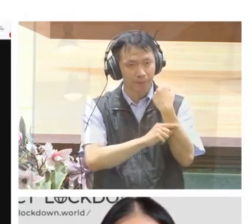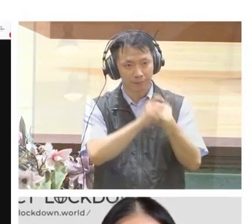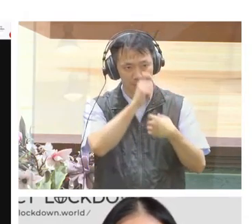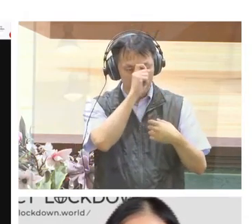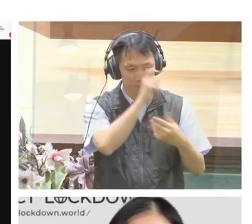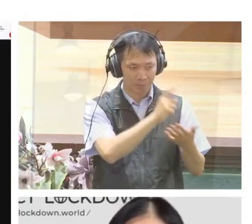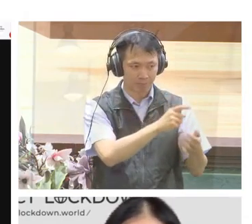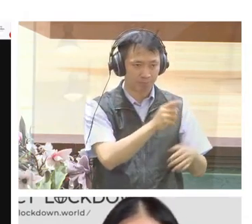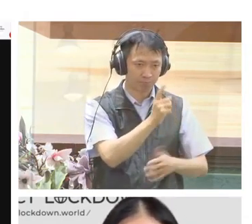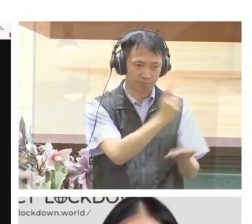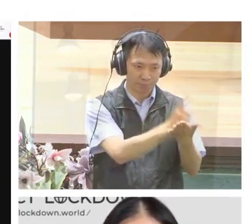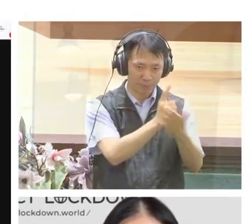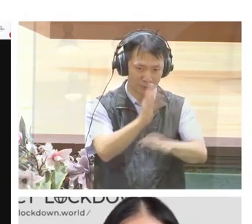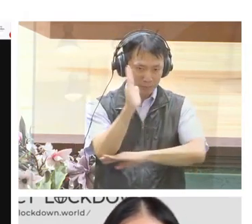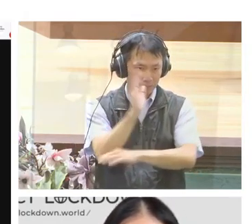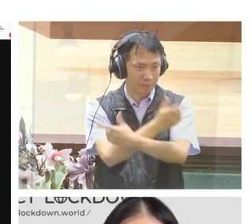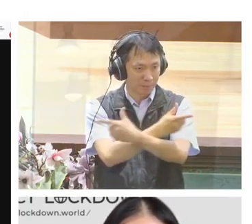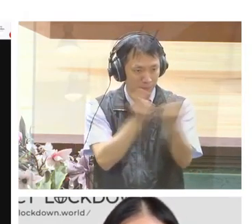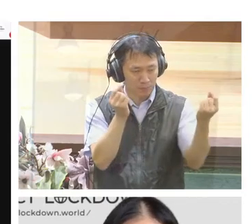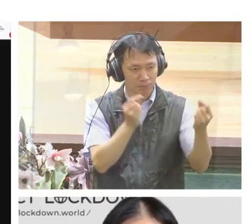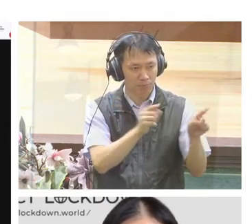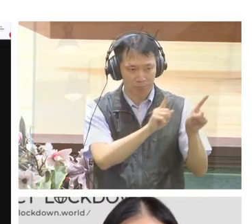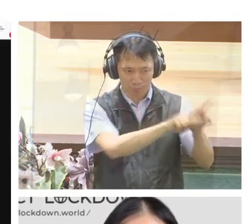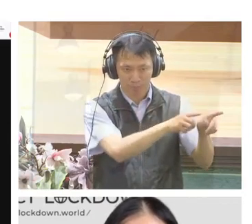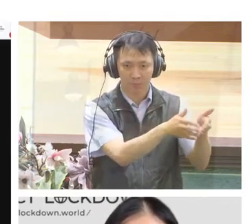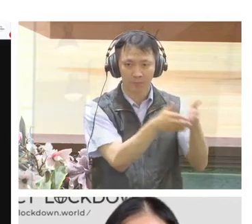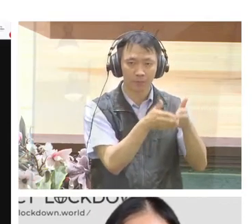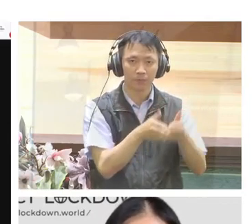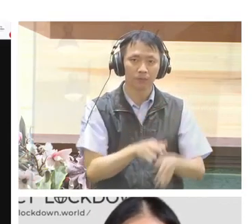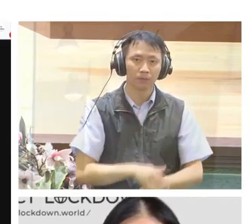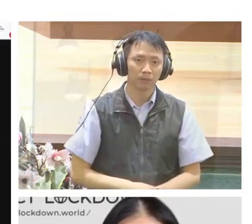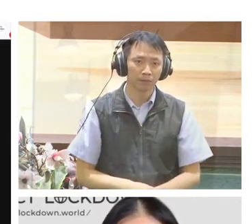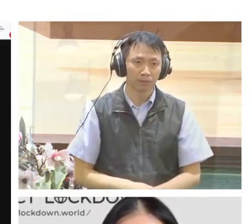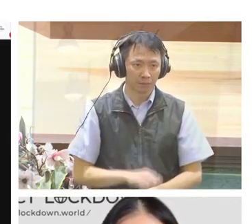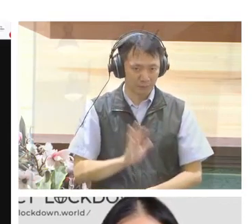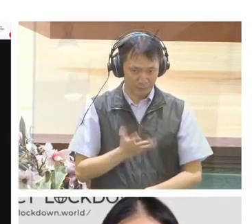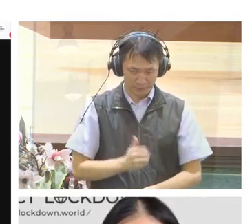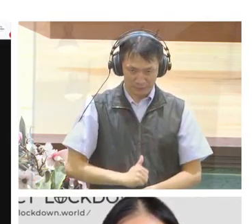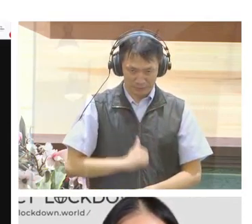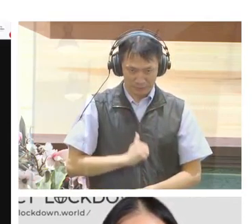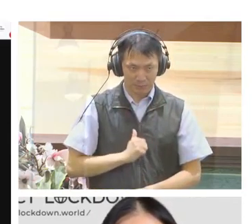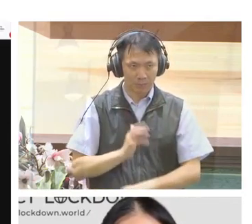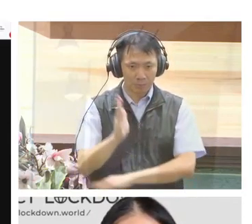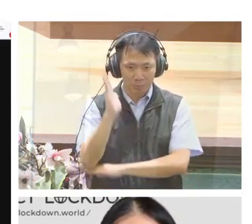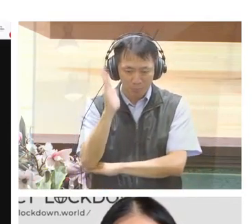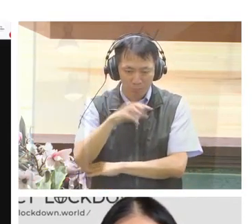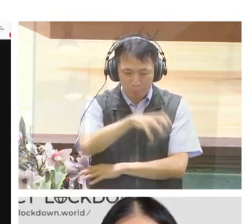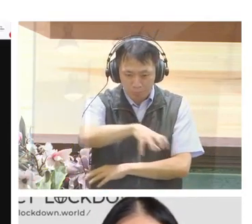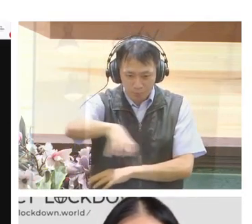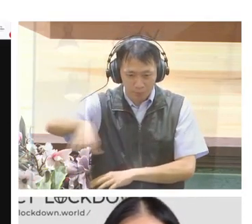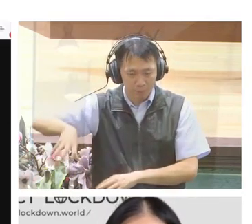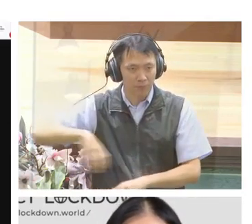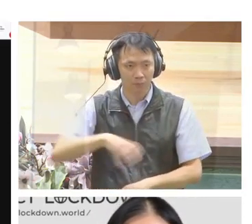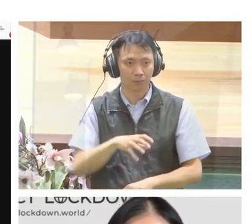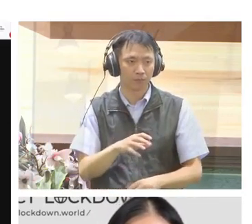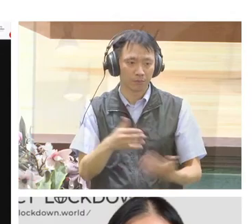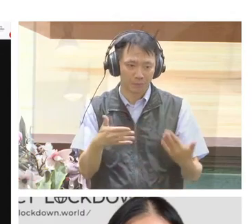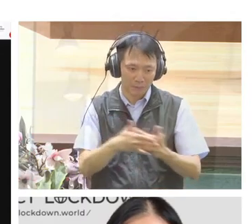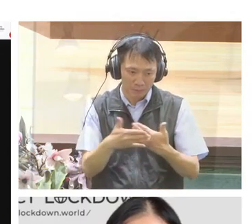governments had more flexibility over the stringency and the extent of border control. That's why we see